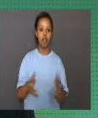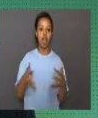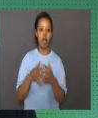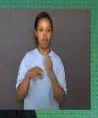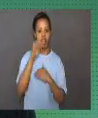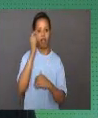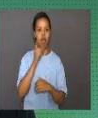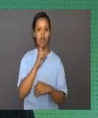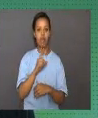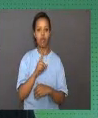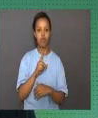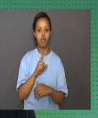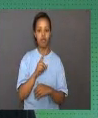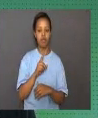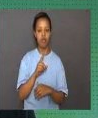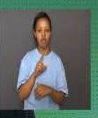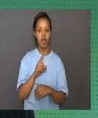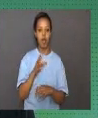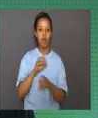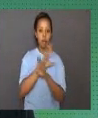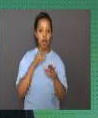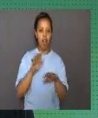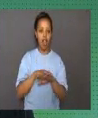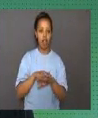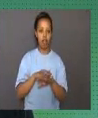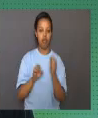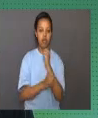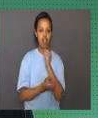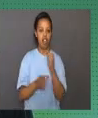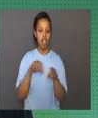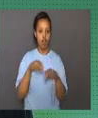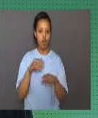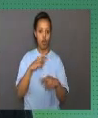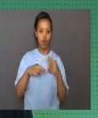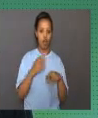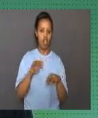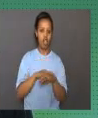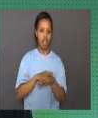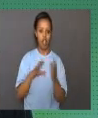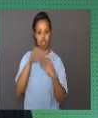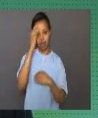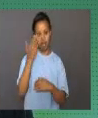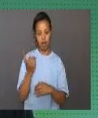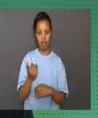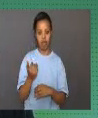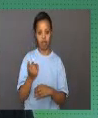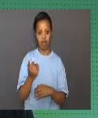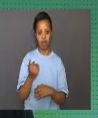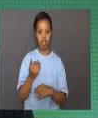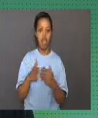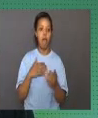we talked about light-dependent reactions. Simply, in